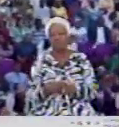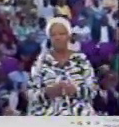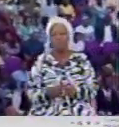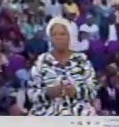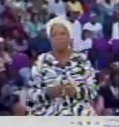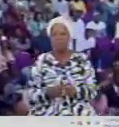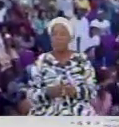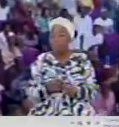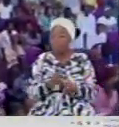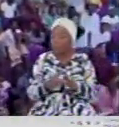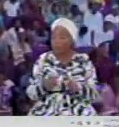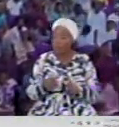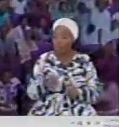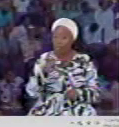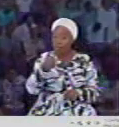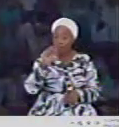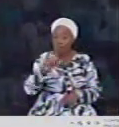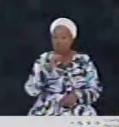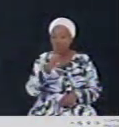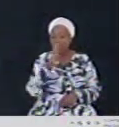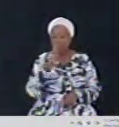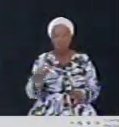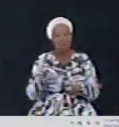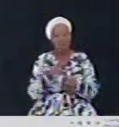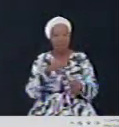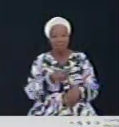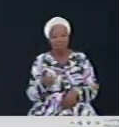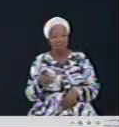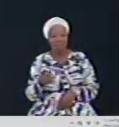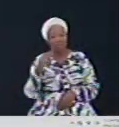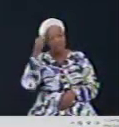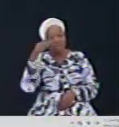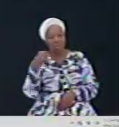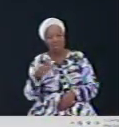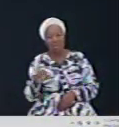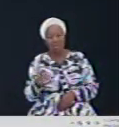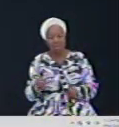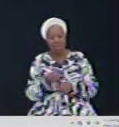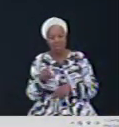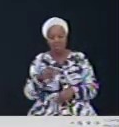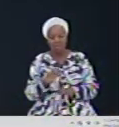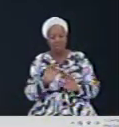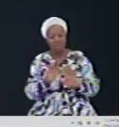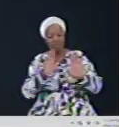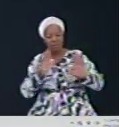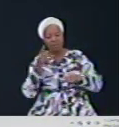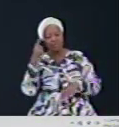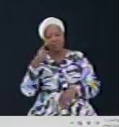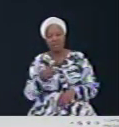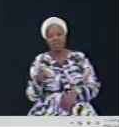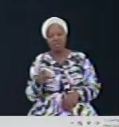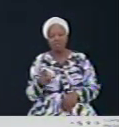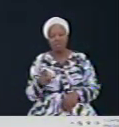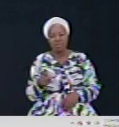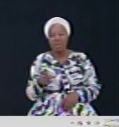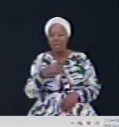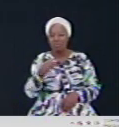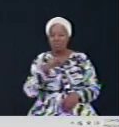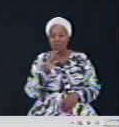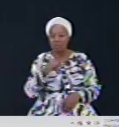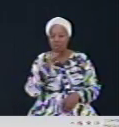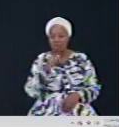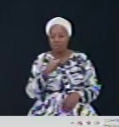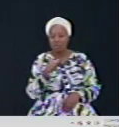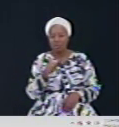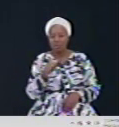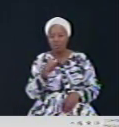But you must not be like them, looking at them, thinking of them, fearing for them. And you must not be like them,